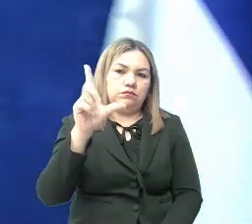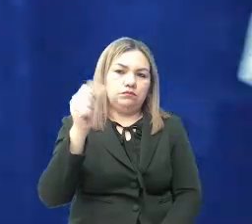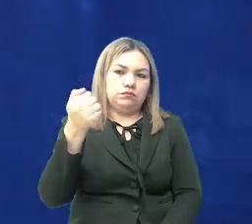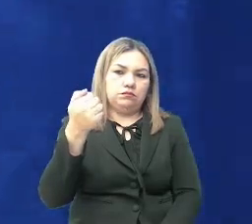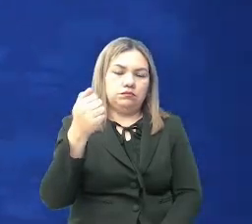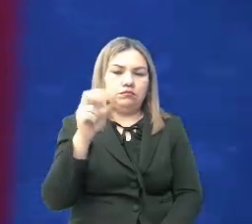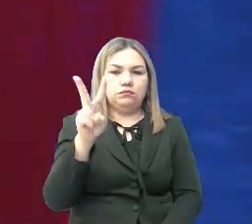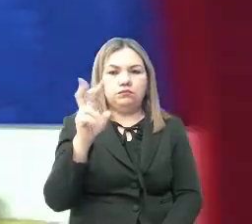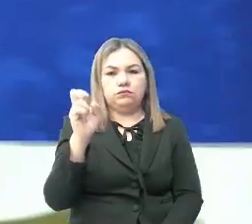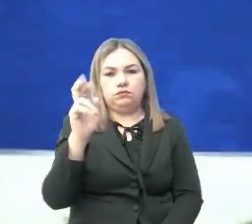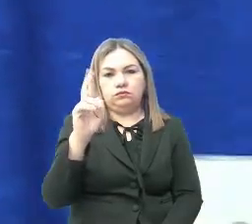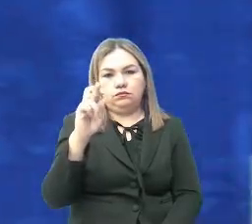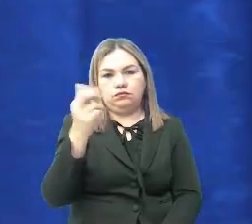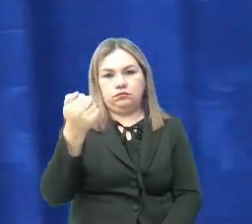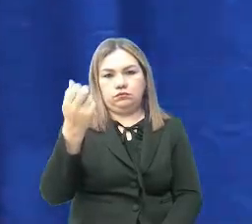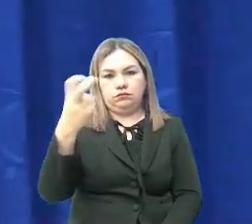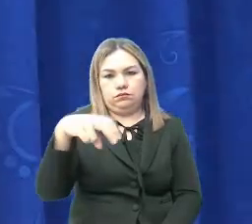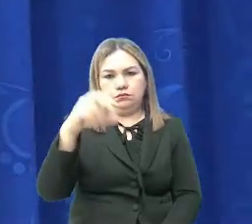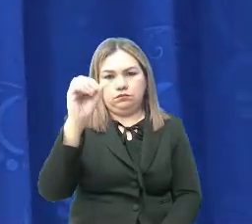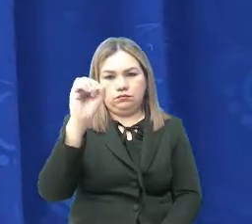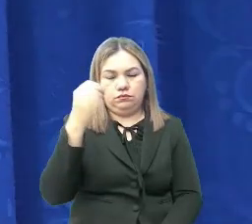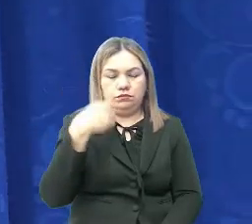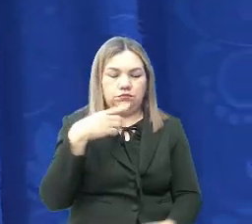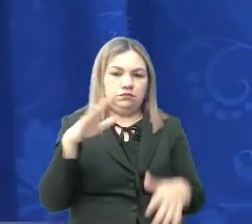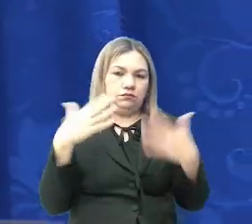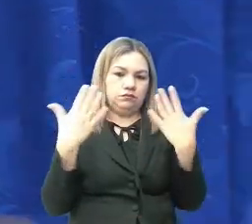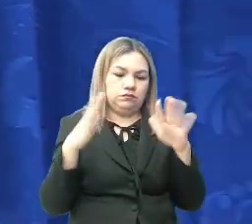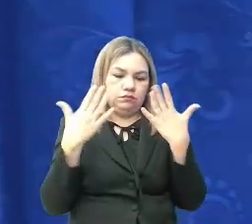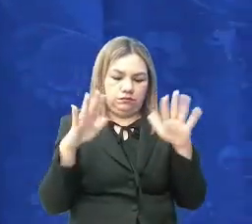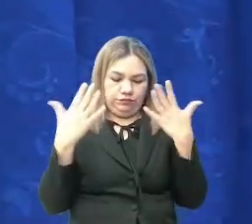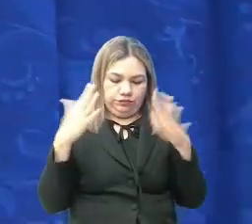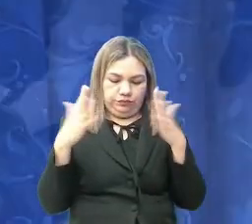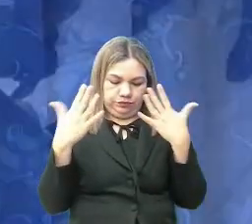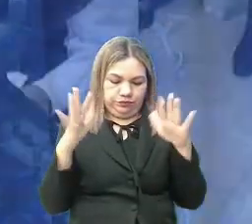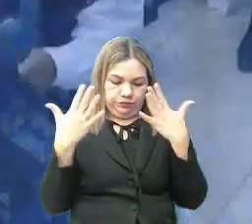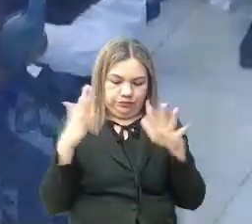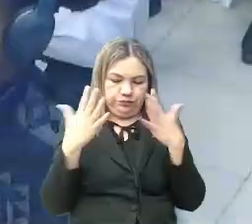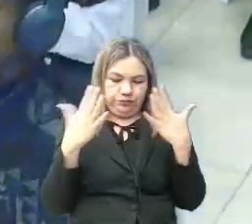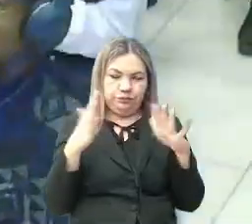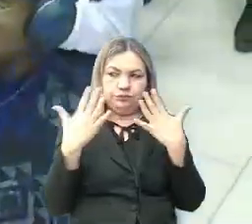in his summer room. How many of you give a great